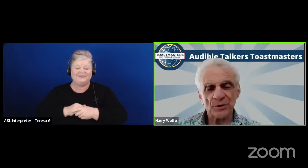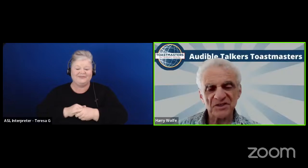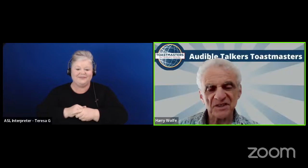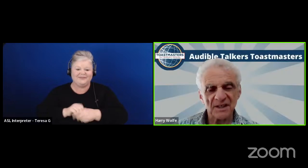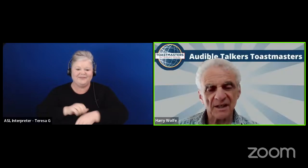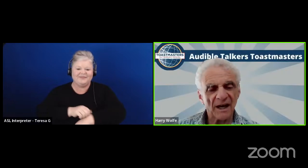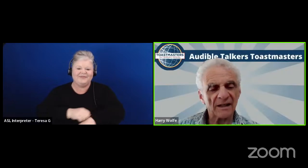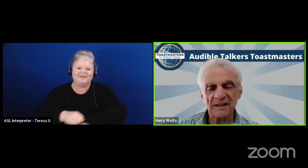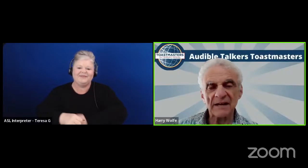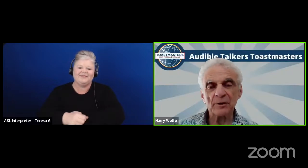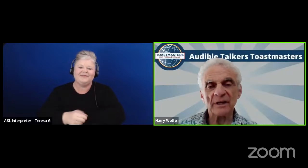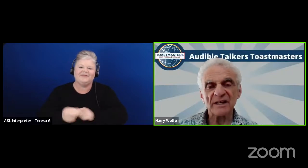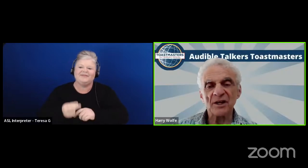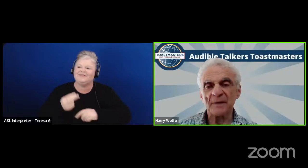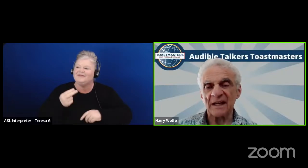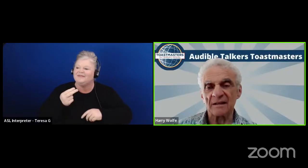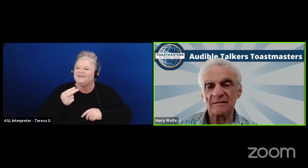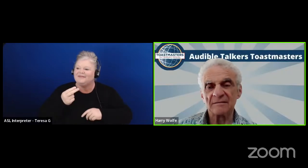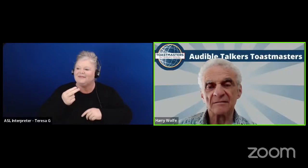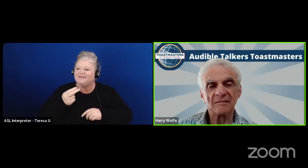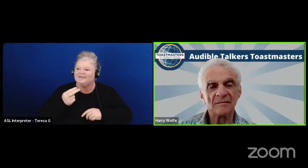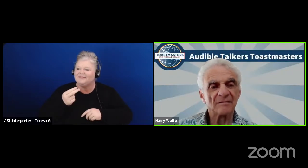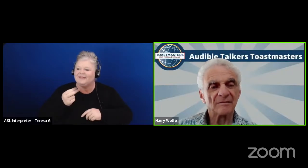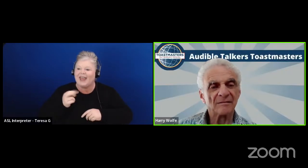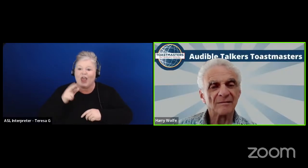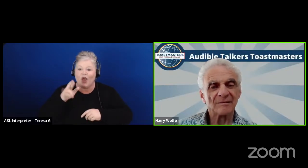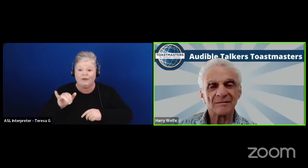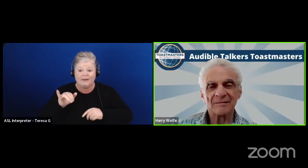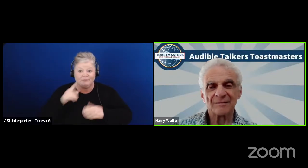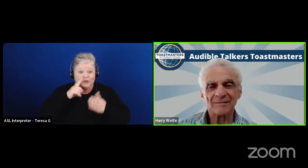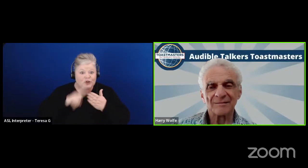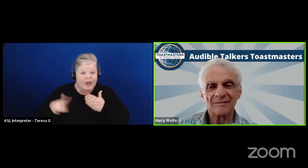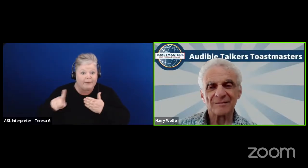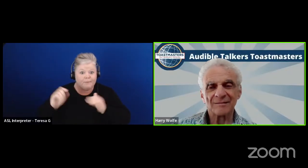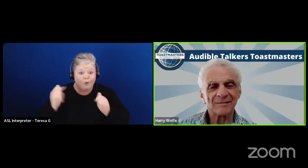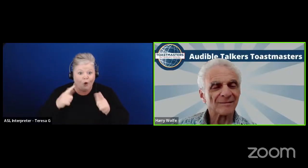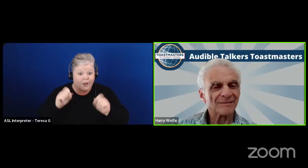Yeah, thank you, Christy. Can everyone hear me?